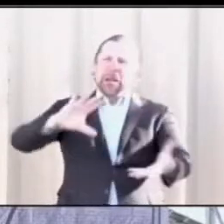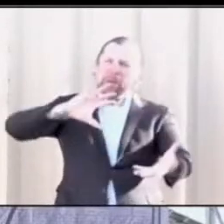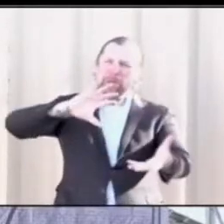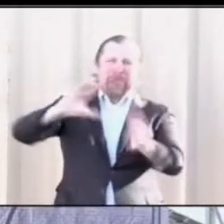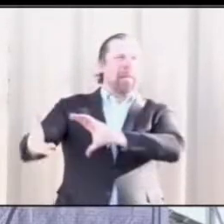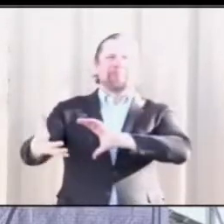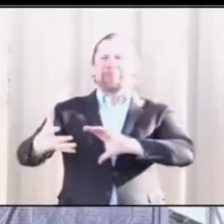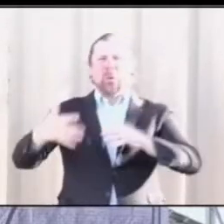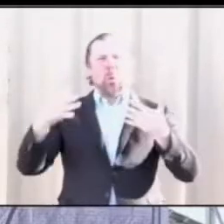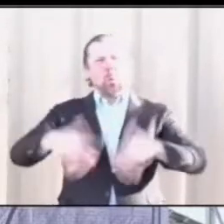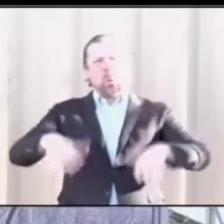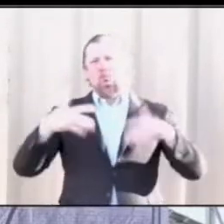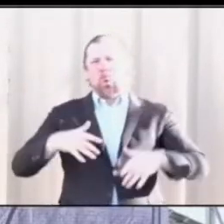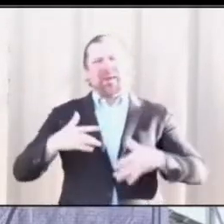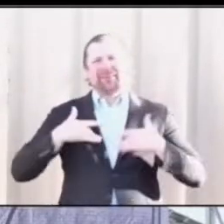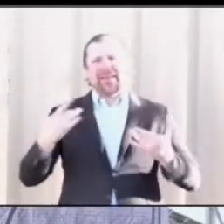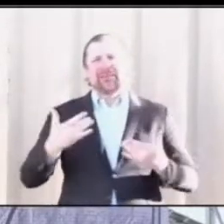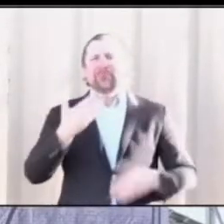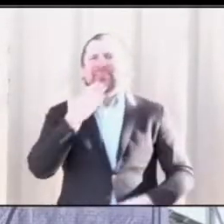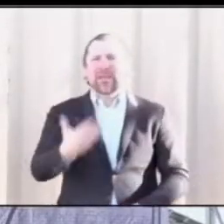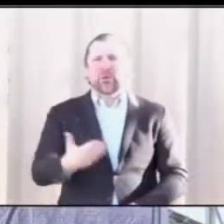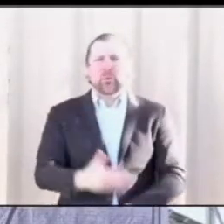catastrophic event. Thank you.